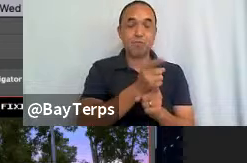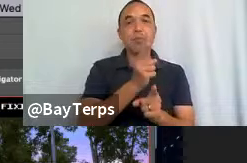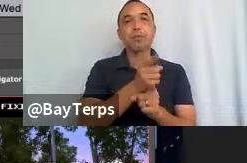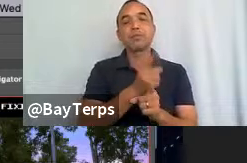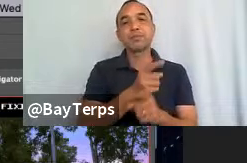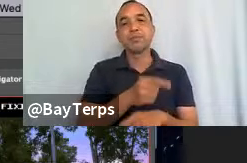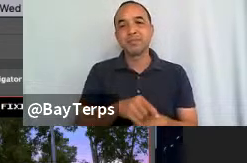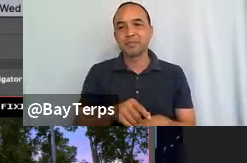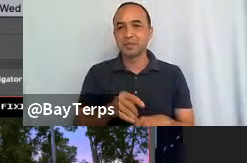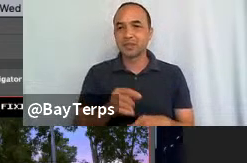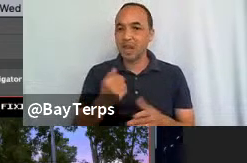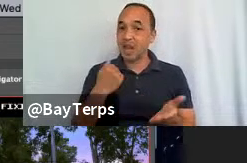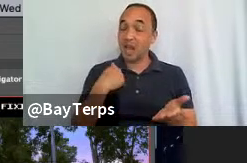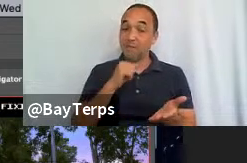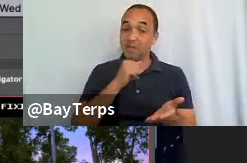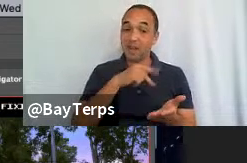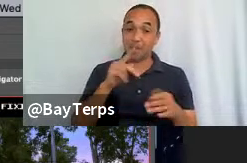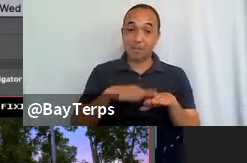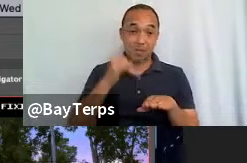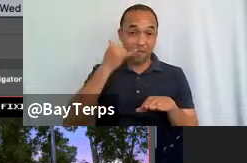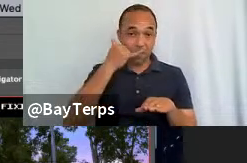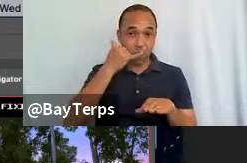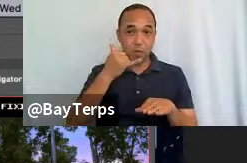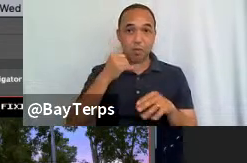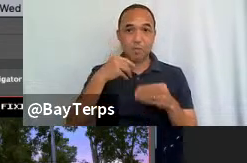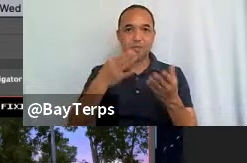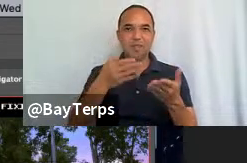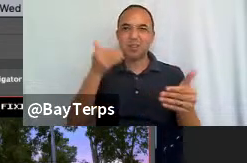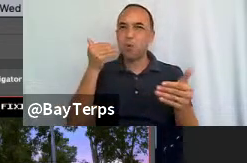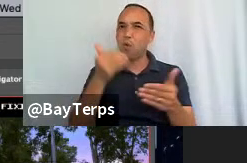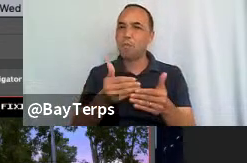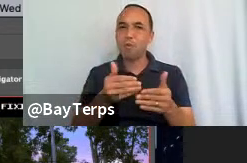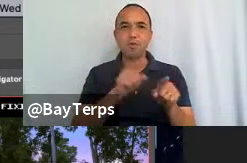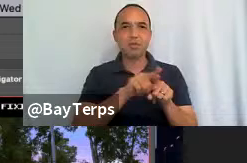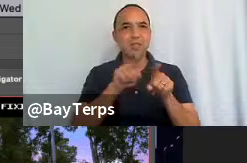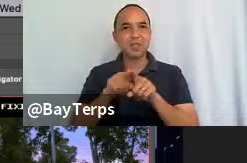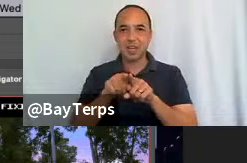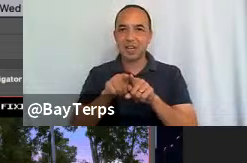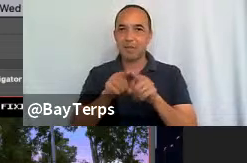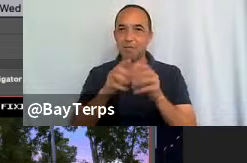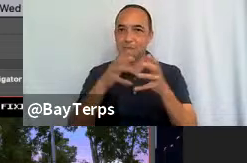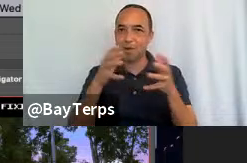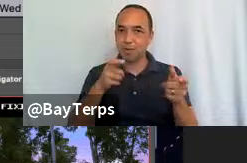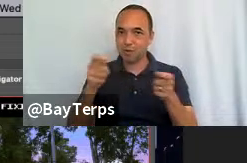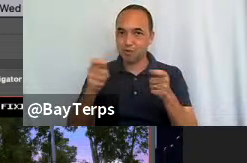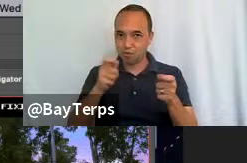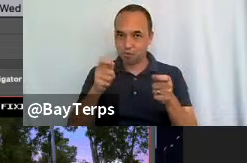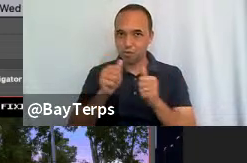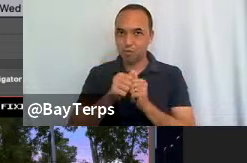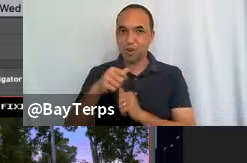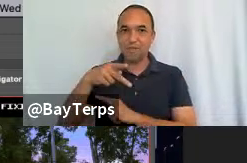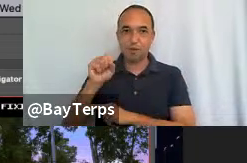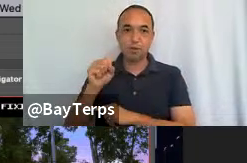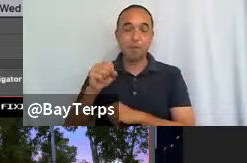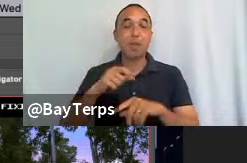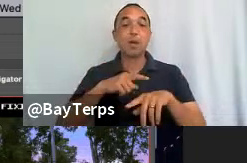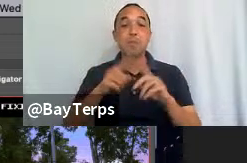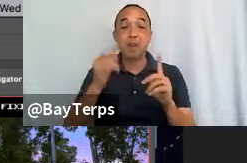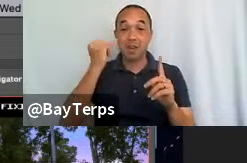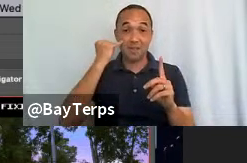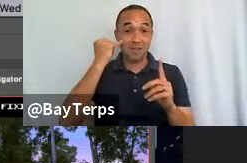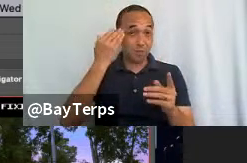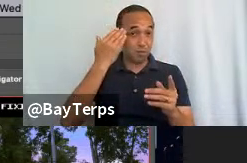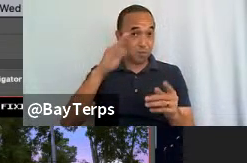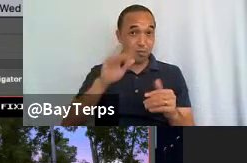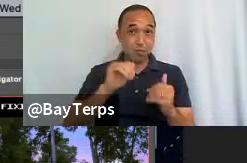you almost as much control as Photoshop does. But if you don't know what these tools really mean or how to